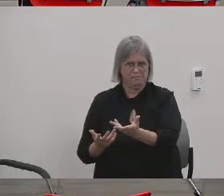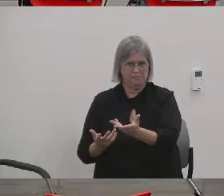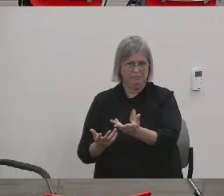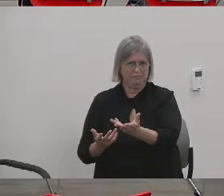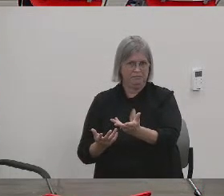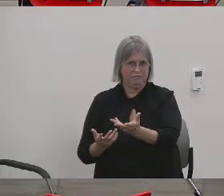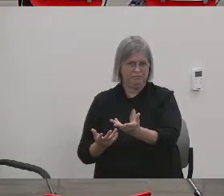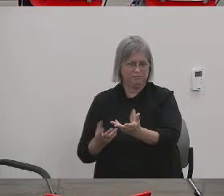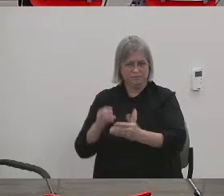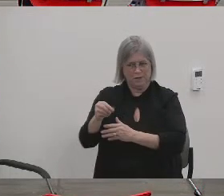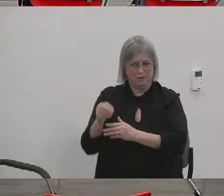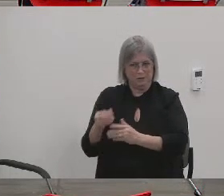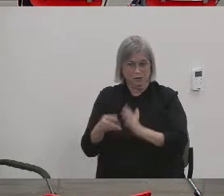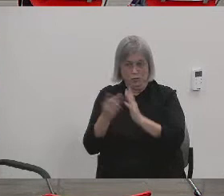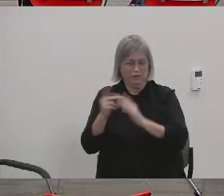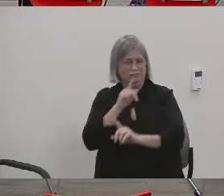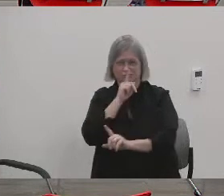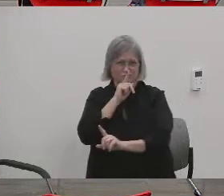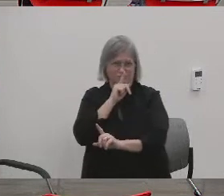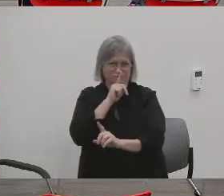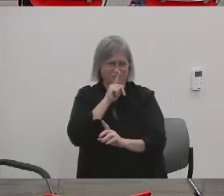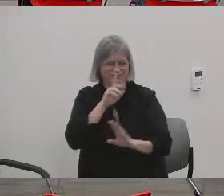We won't pay her twice, so.